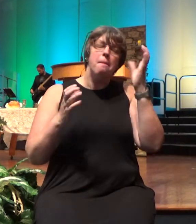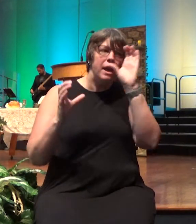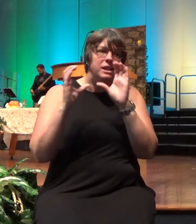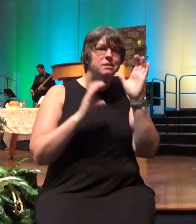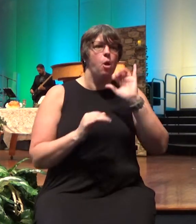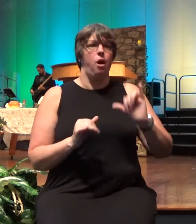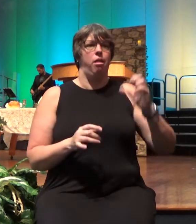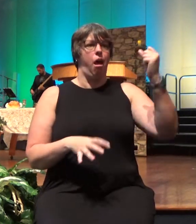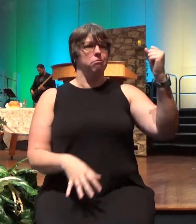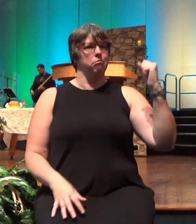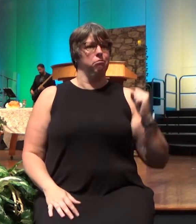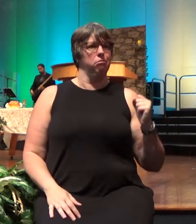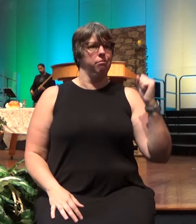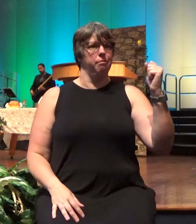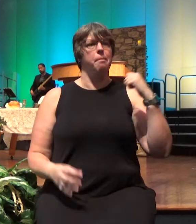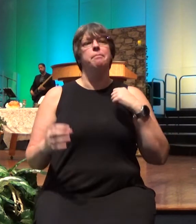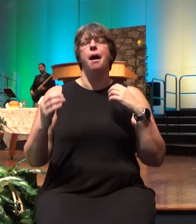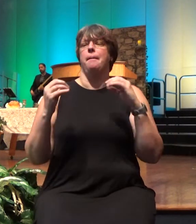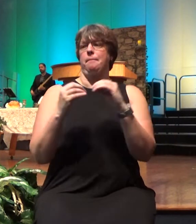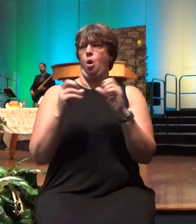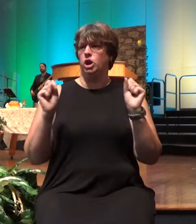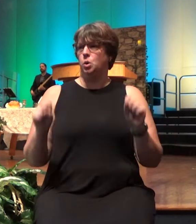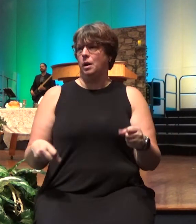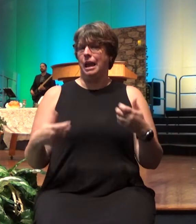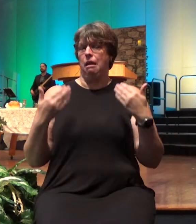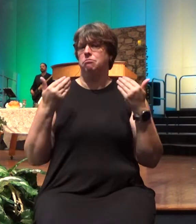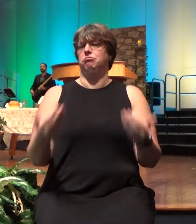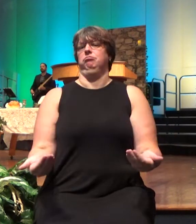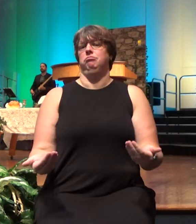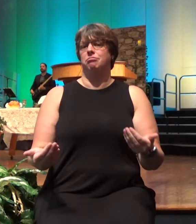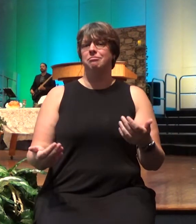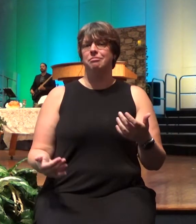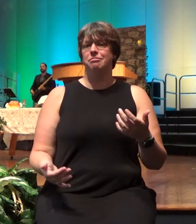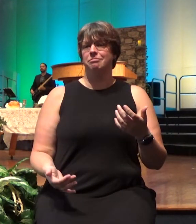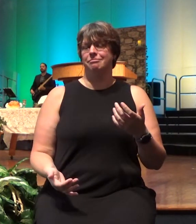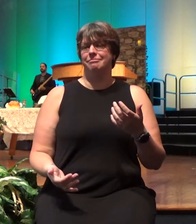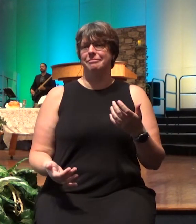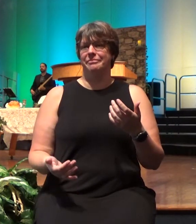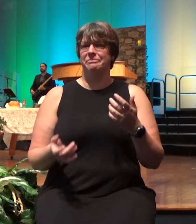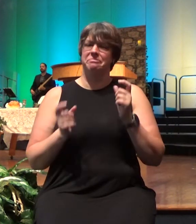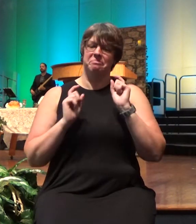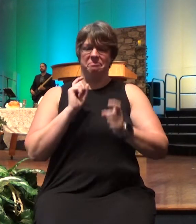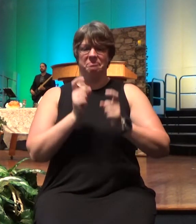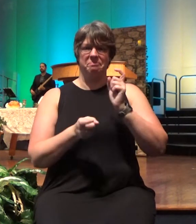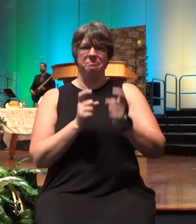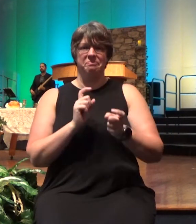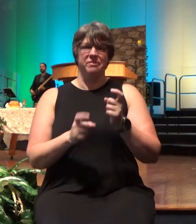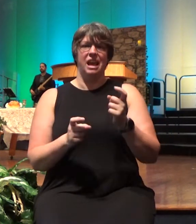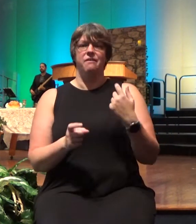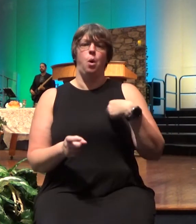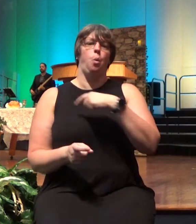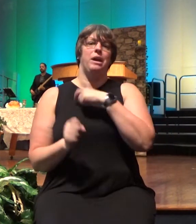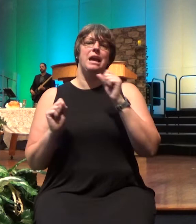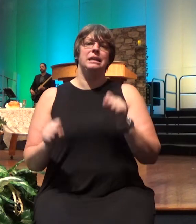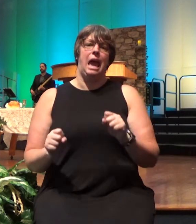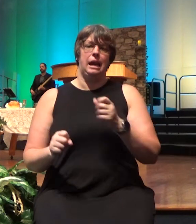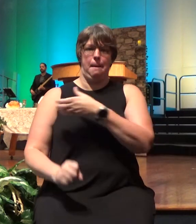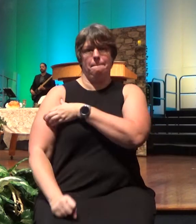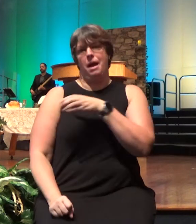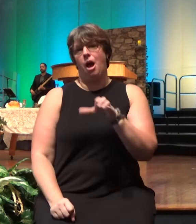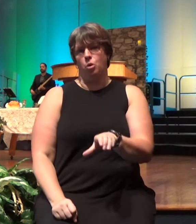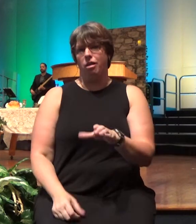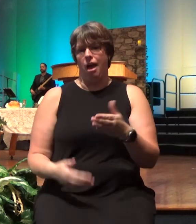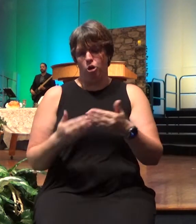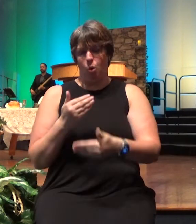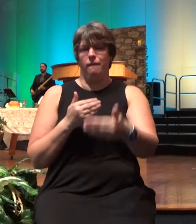blessed privilege to support this Mile High Church in shining its light. And you know, you can't outgive God. And God is your source, because you didn't